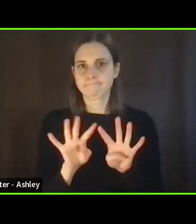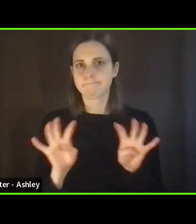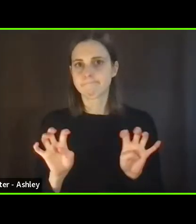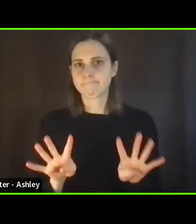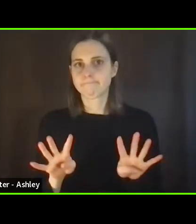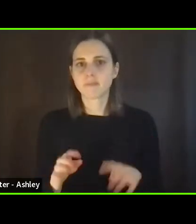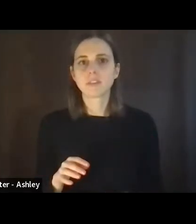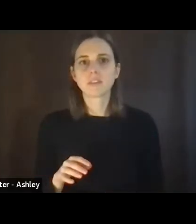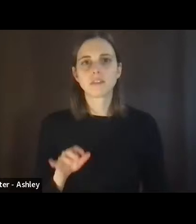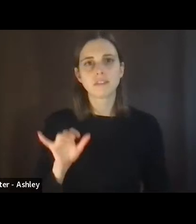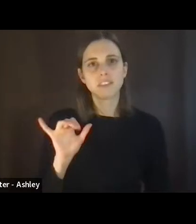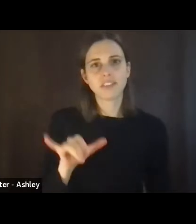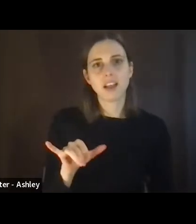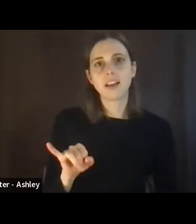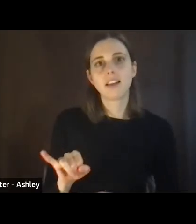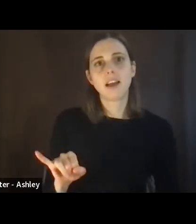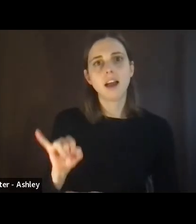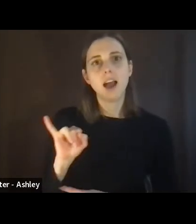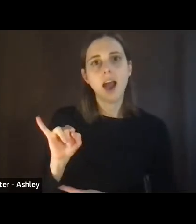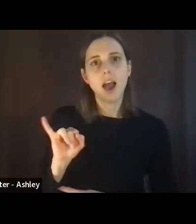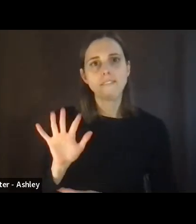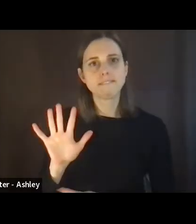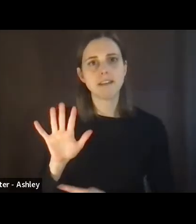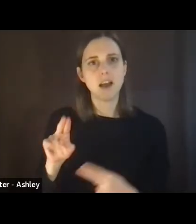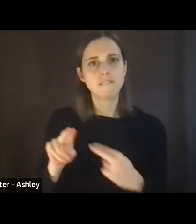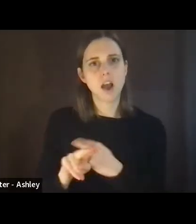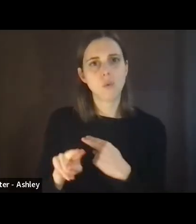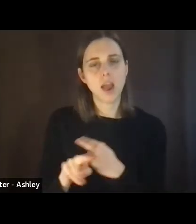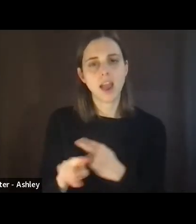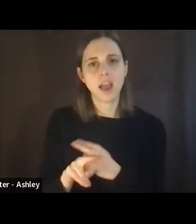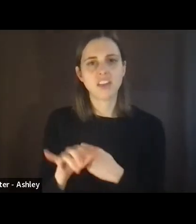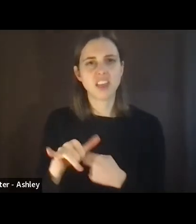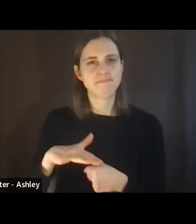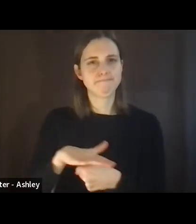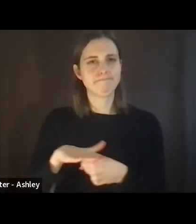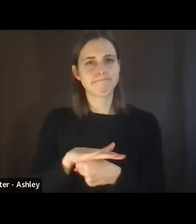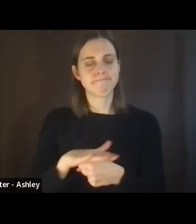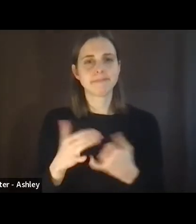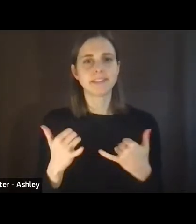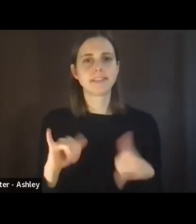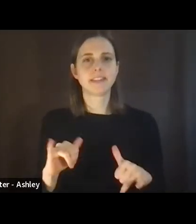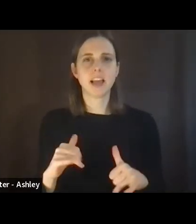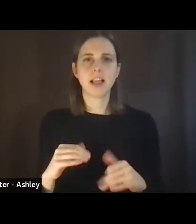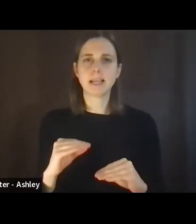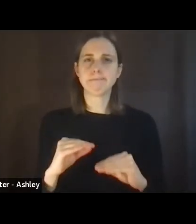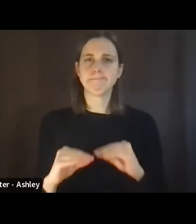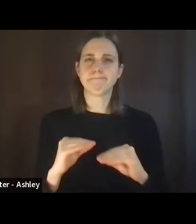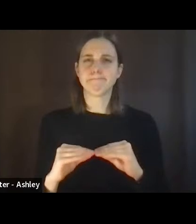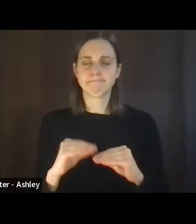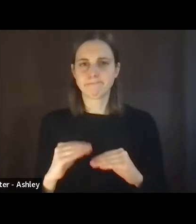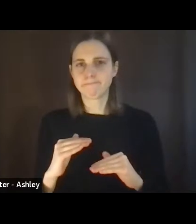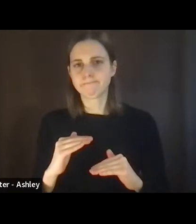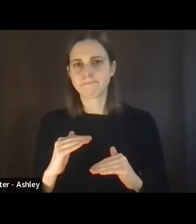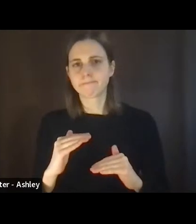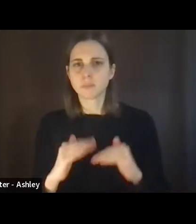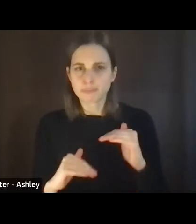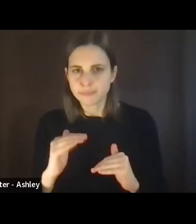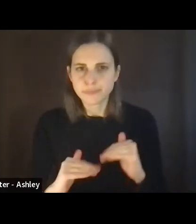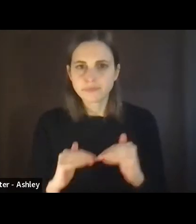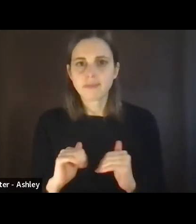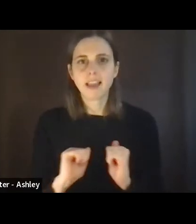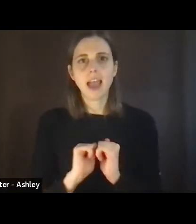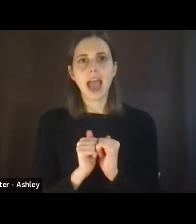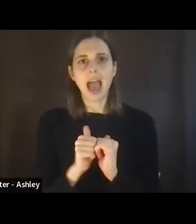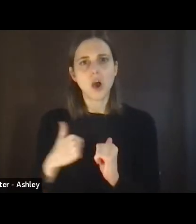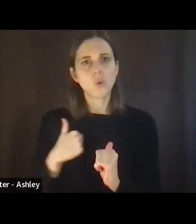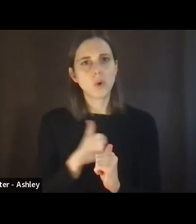I-5 corridor on both sides of the river. So there's some maintenance kind of during construction. How do you maintain traffic? How do you